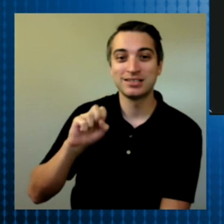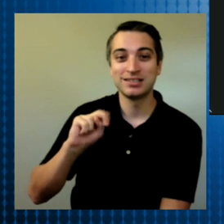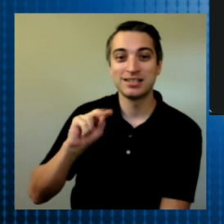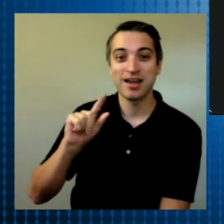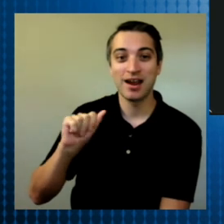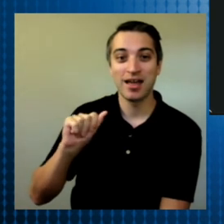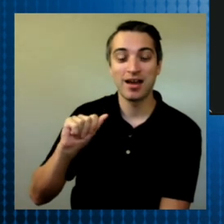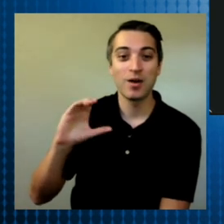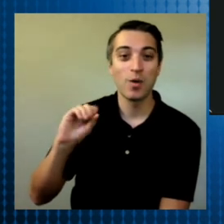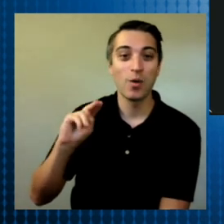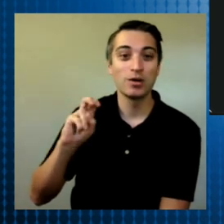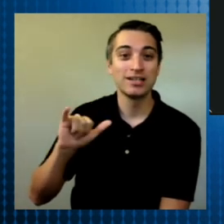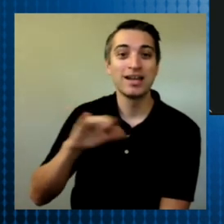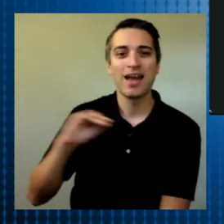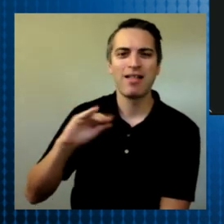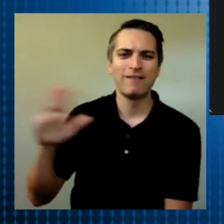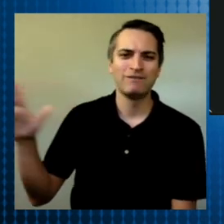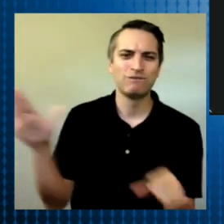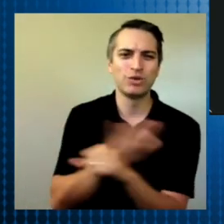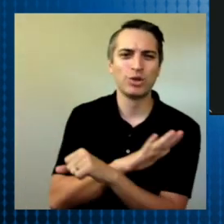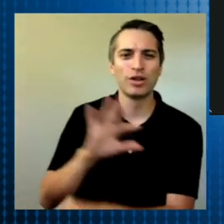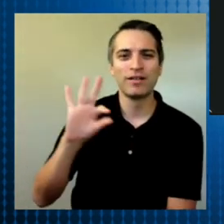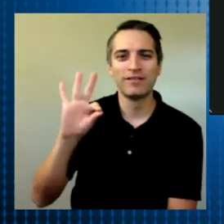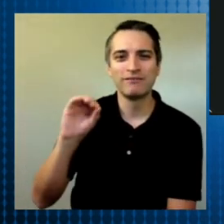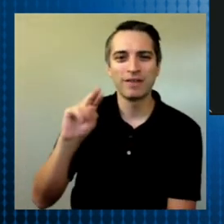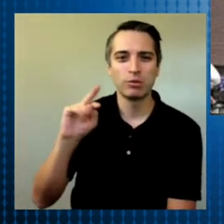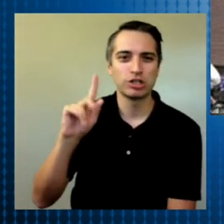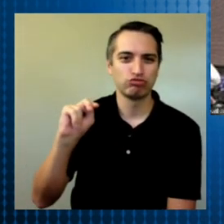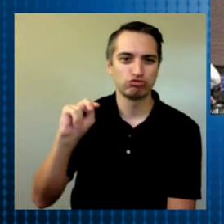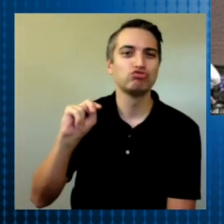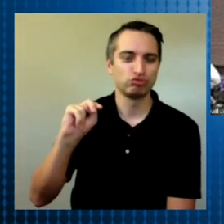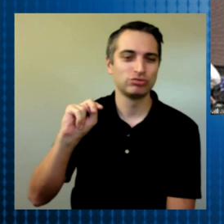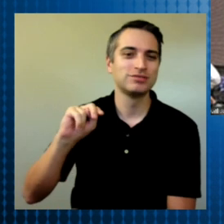and the entire foundation team. So thank you very much,